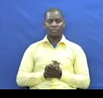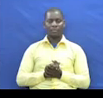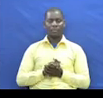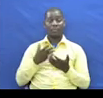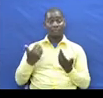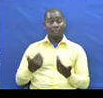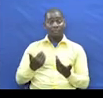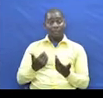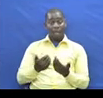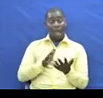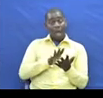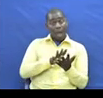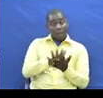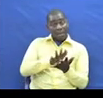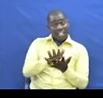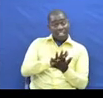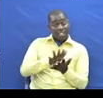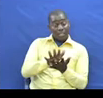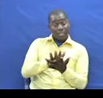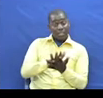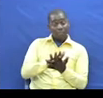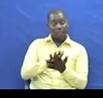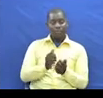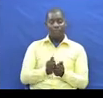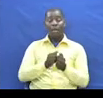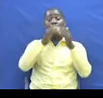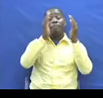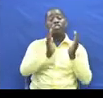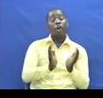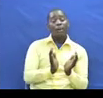the pictorial diagrams below,